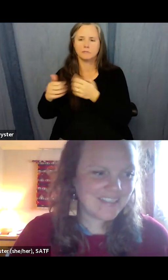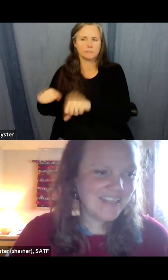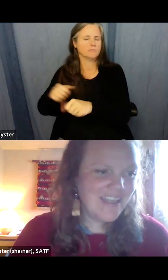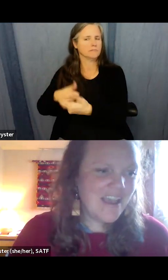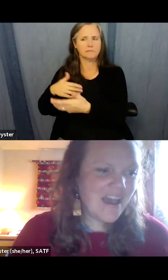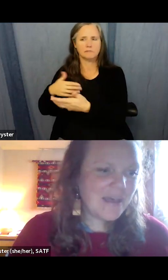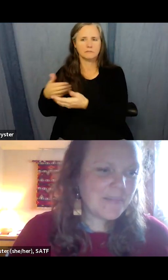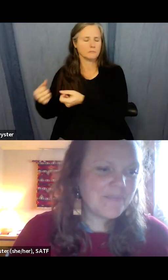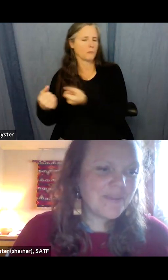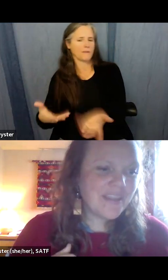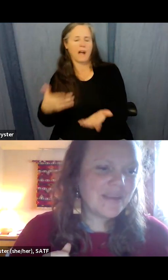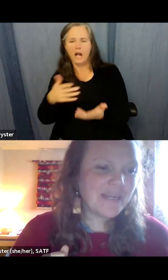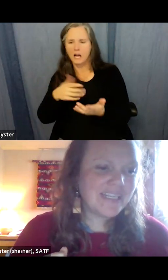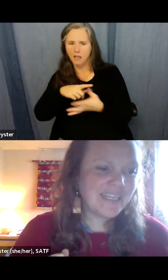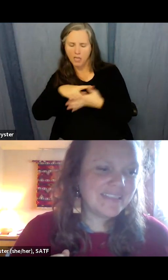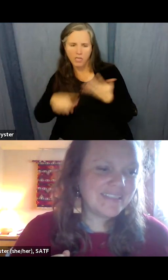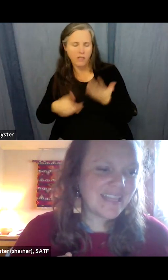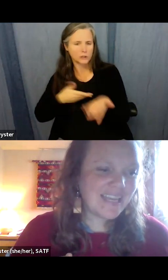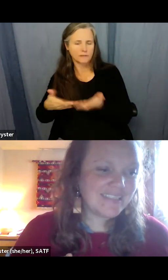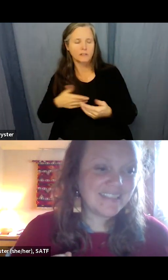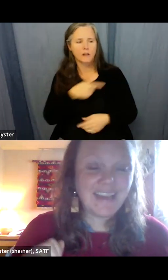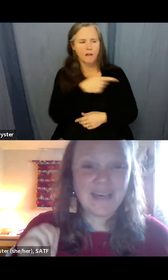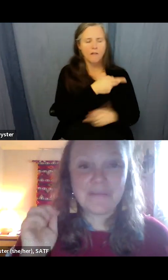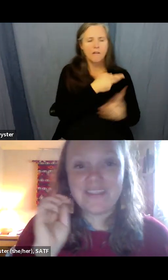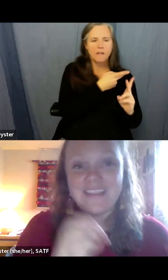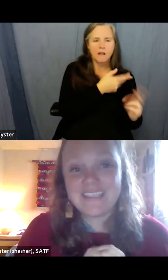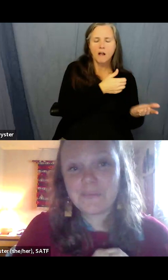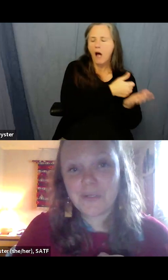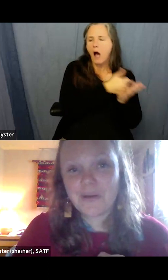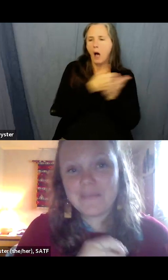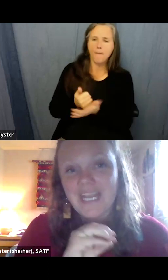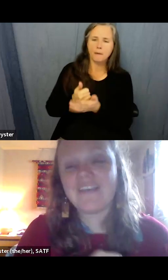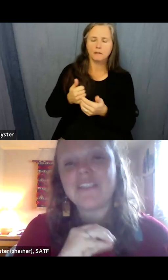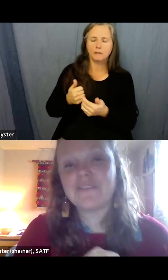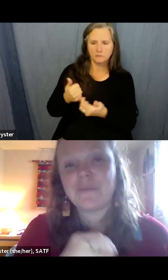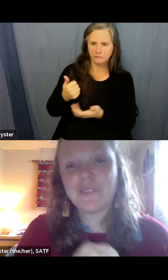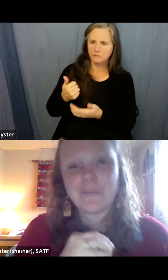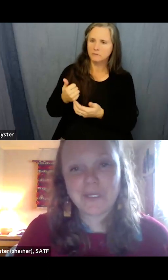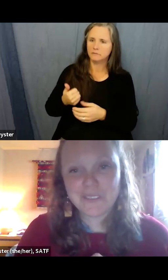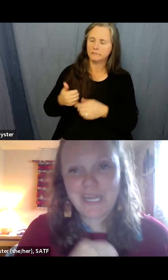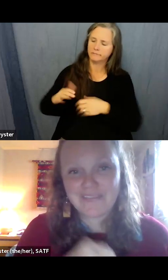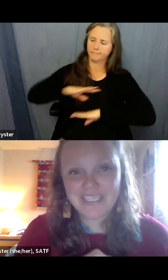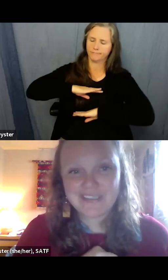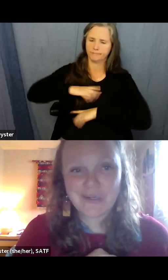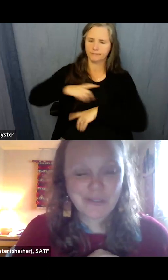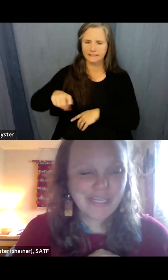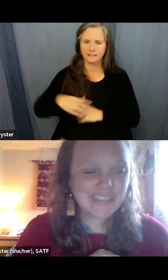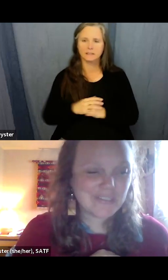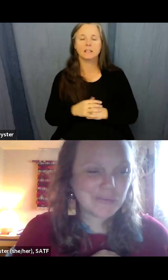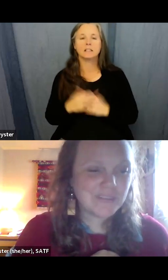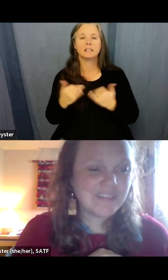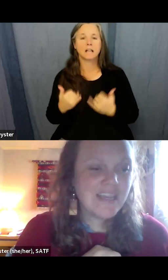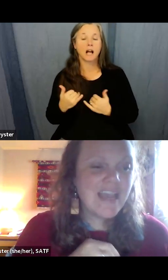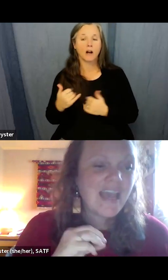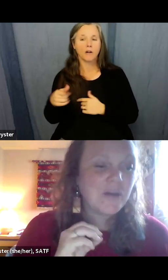access. They recognized that this program and having those community partner advocates co-located